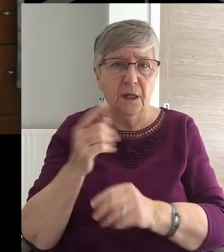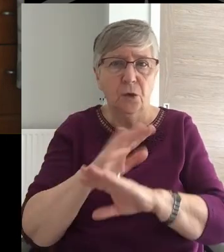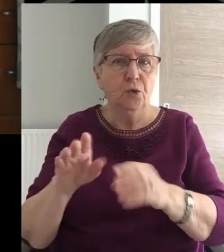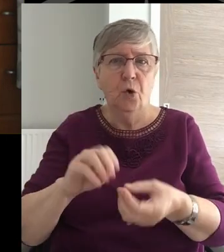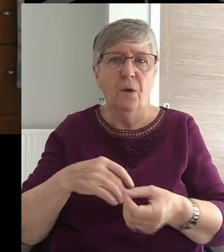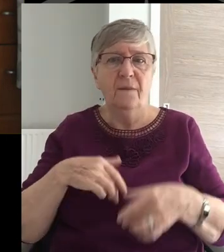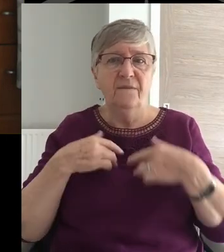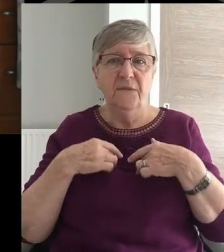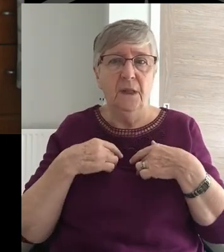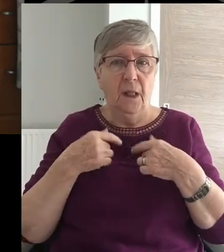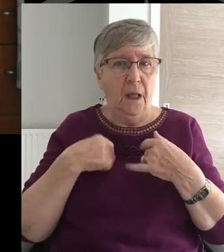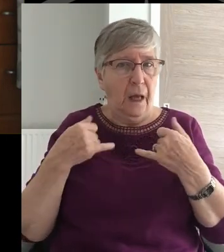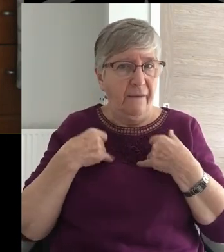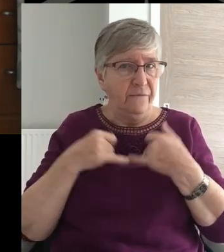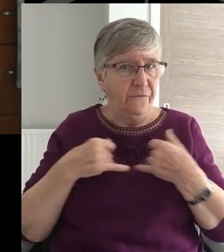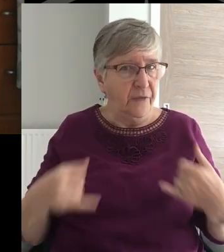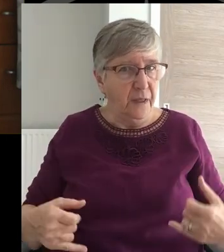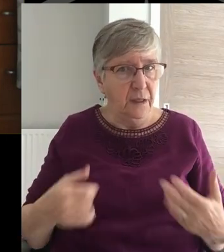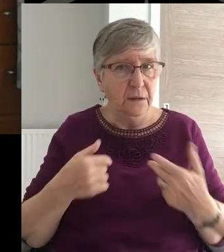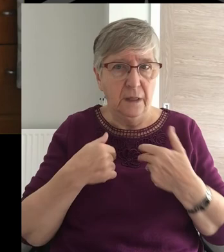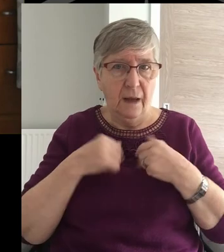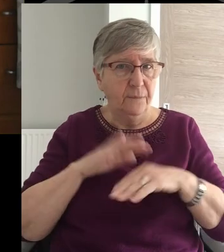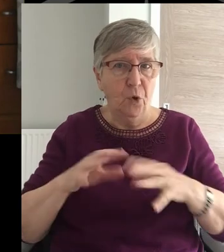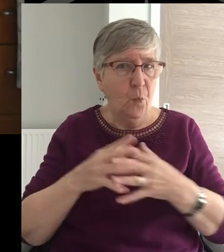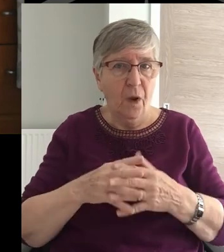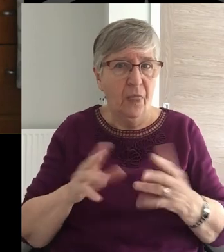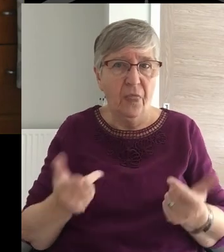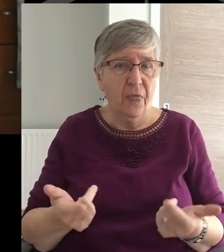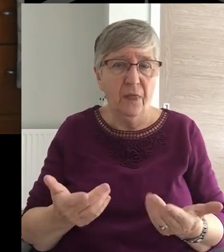feel either a failure or worthless in any way.